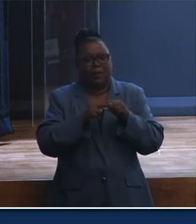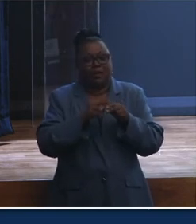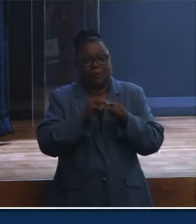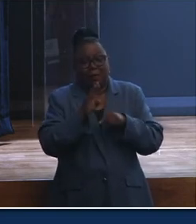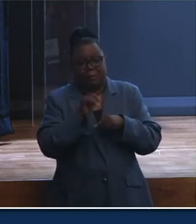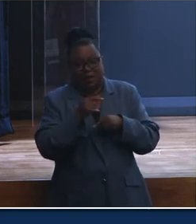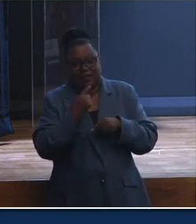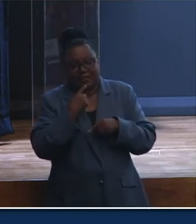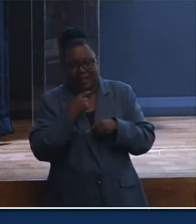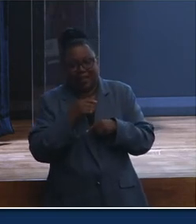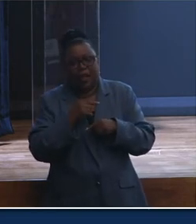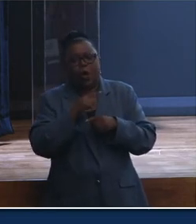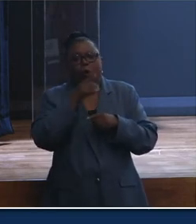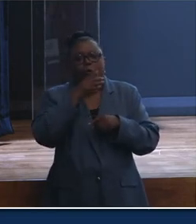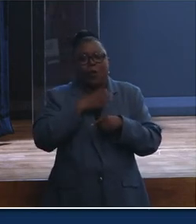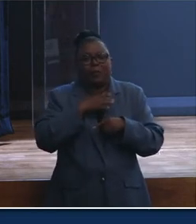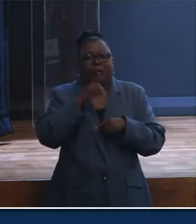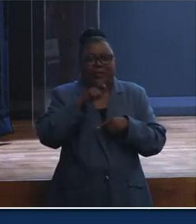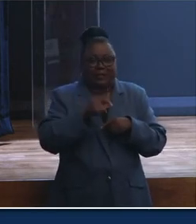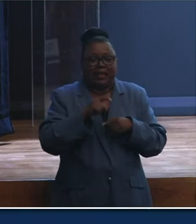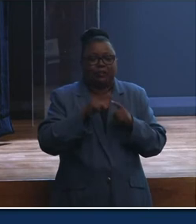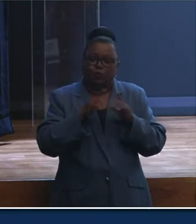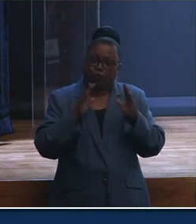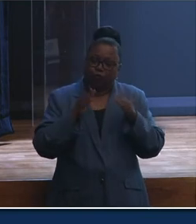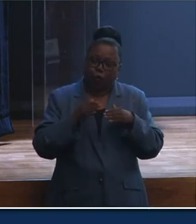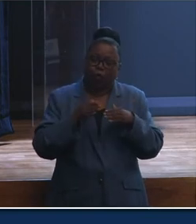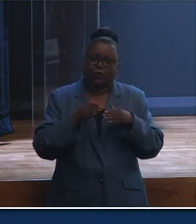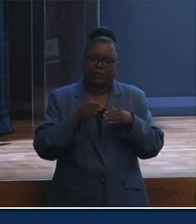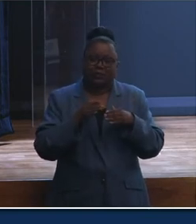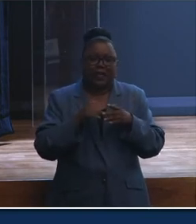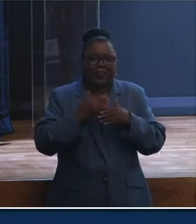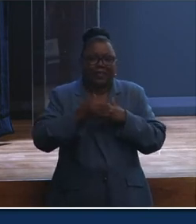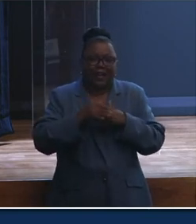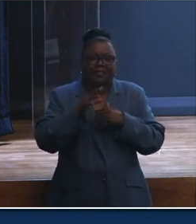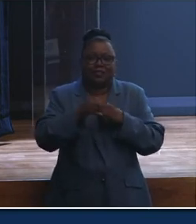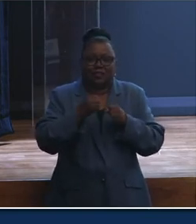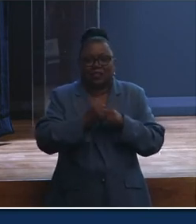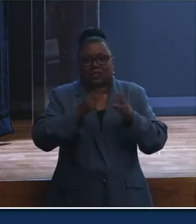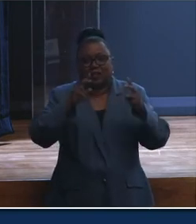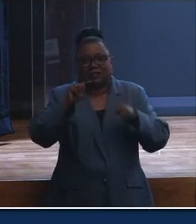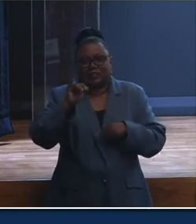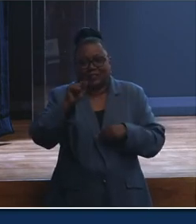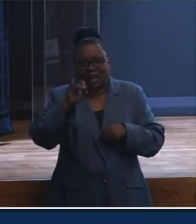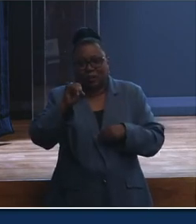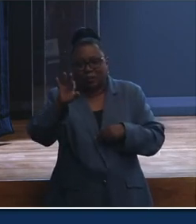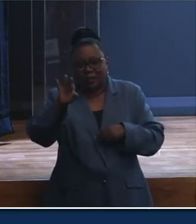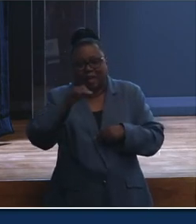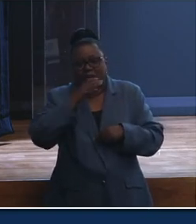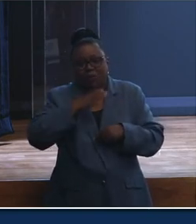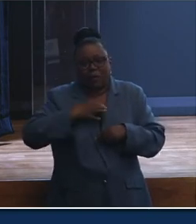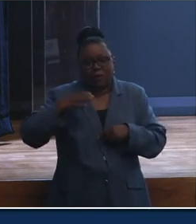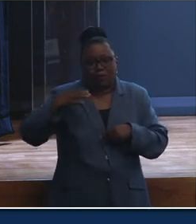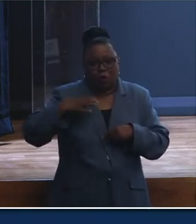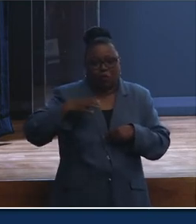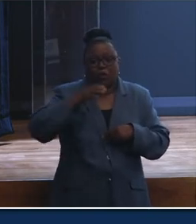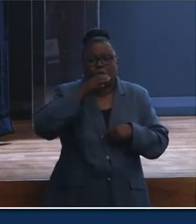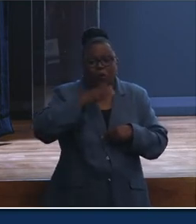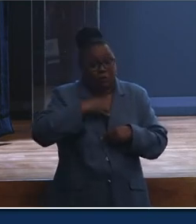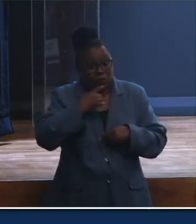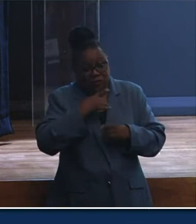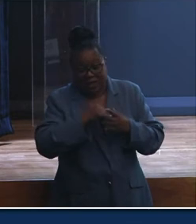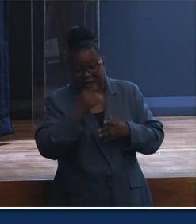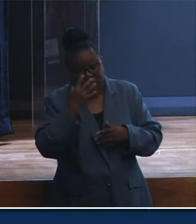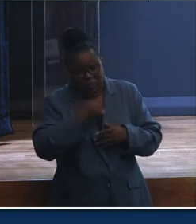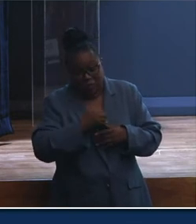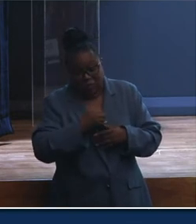said, women, we need to focus in the next 50 years of Title IX on women coaching women. And you said it